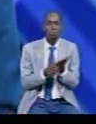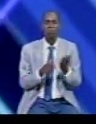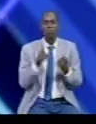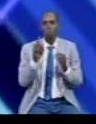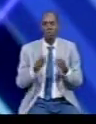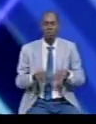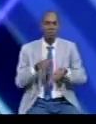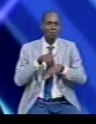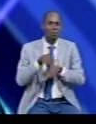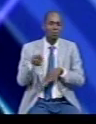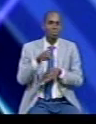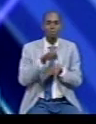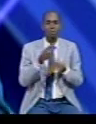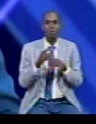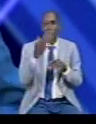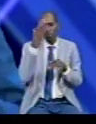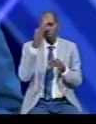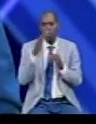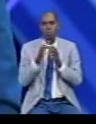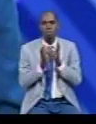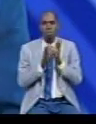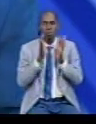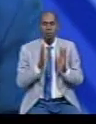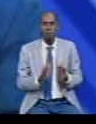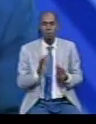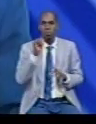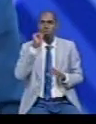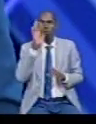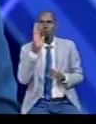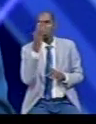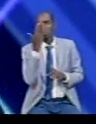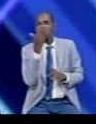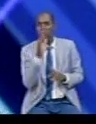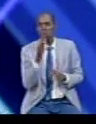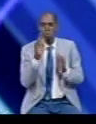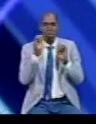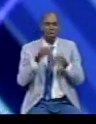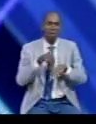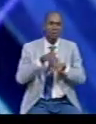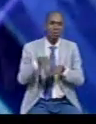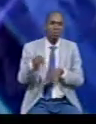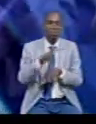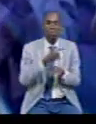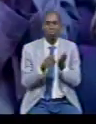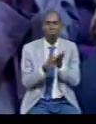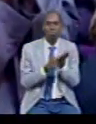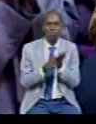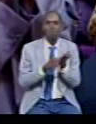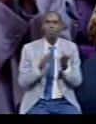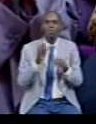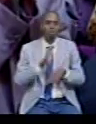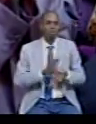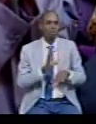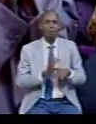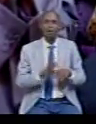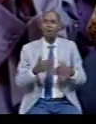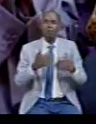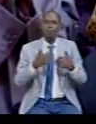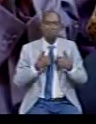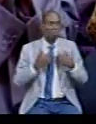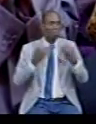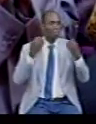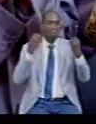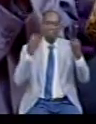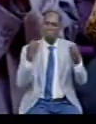them Christian Women Mirror. We can send to them tracts. The church has